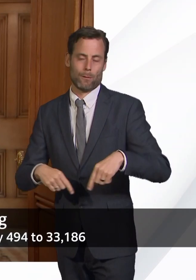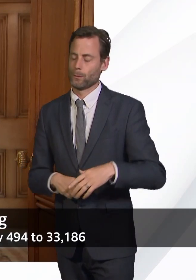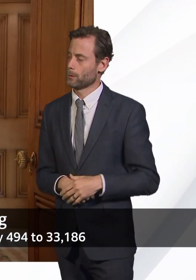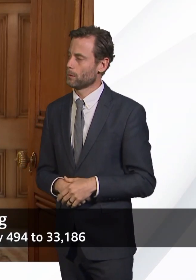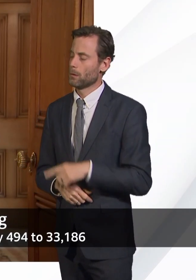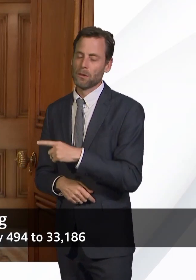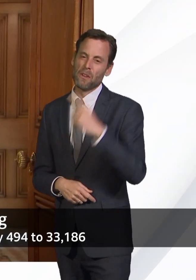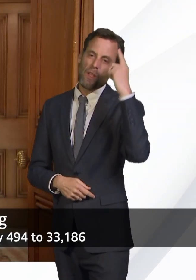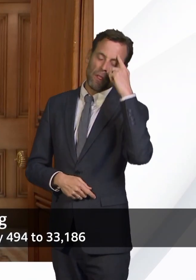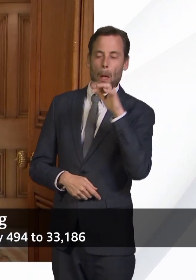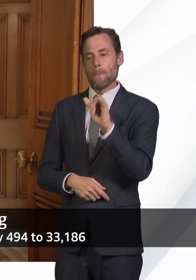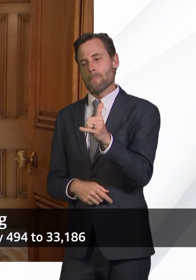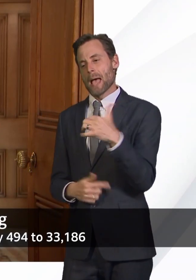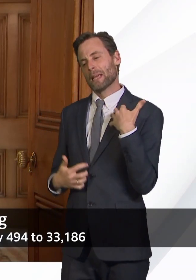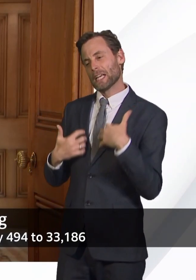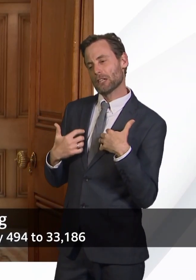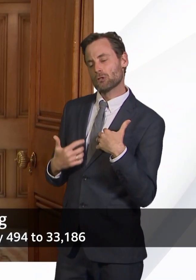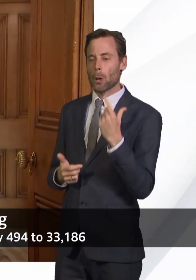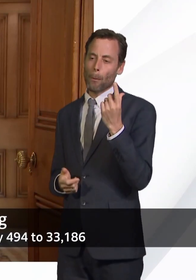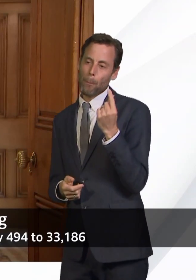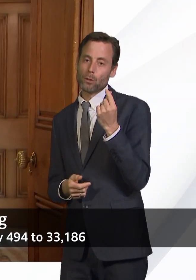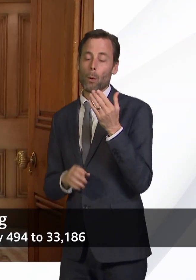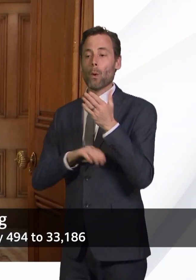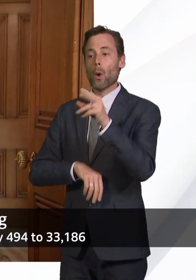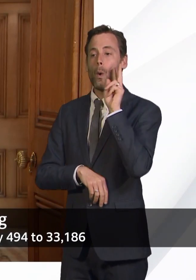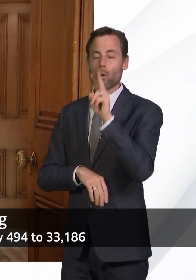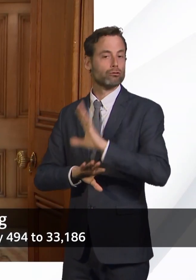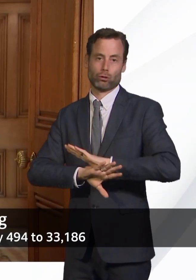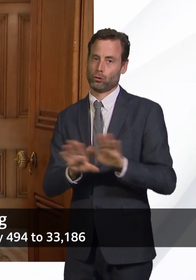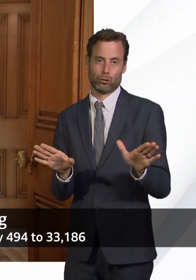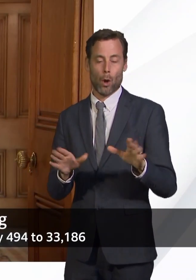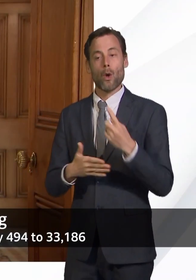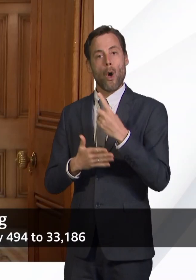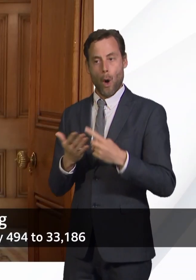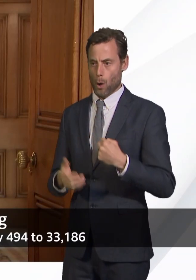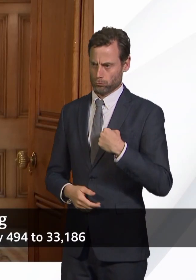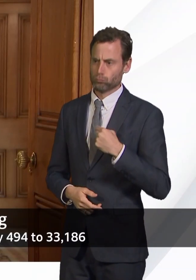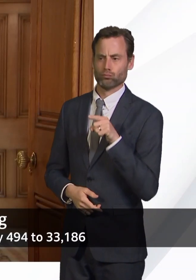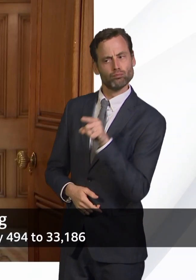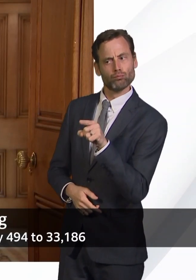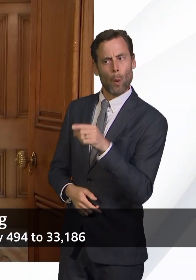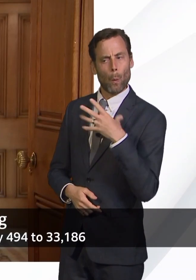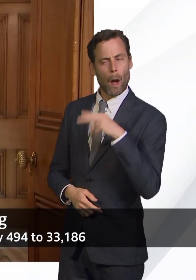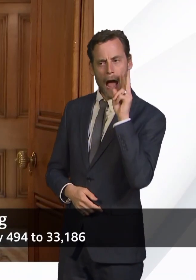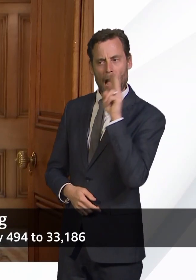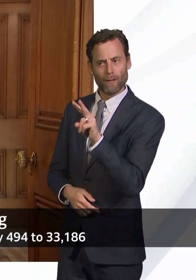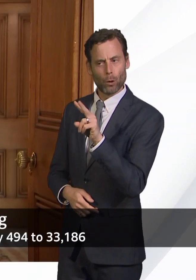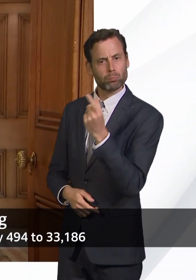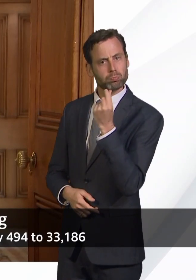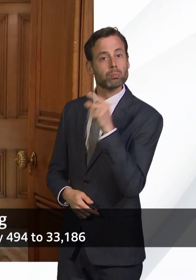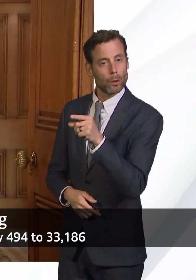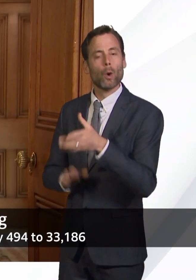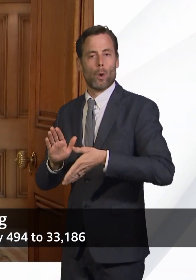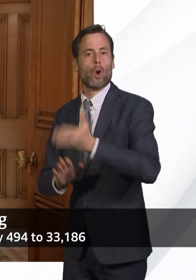buyers or tenants are not serious yet are highly discouraged. All parties should follow strict social